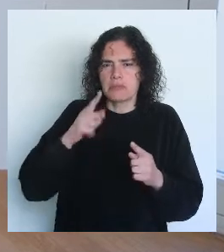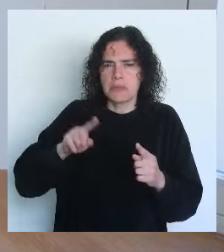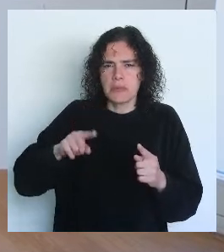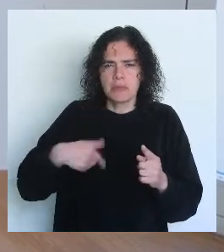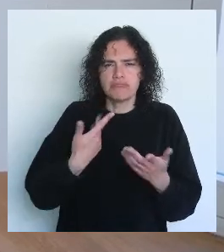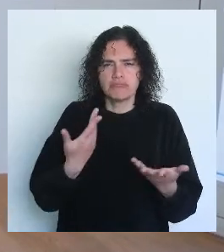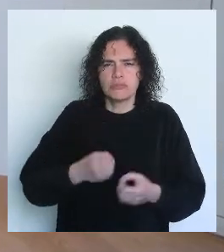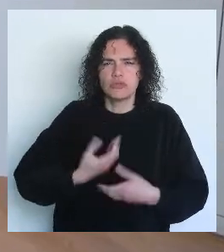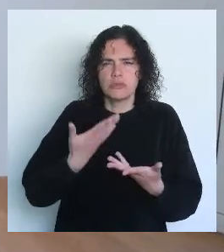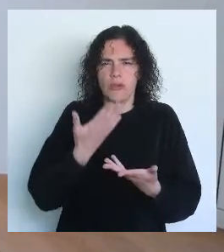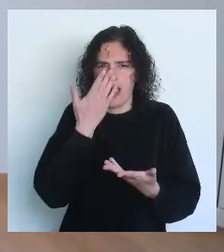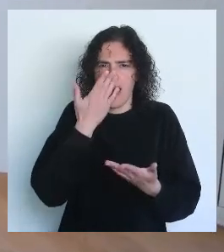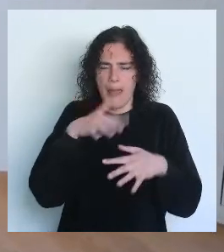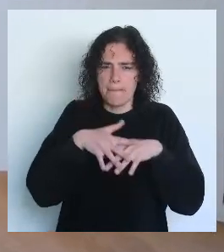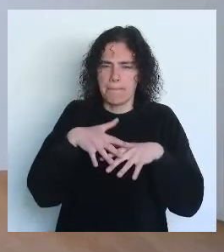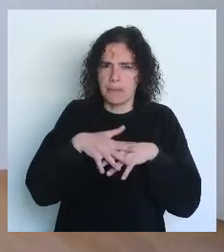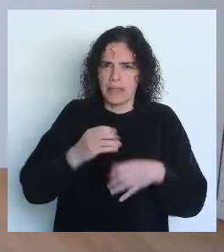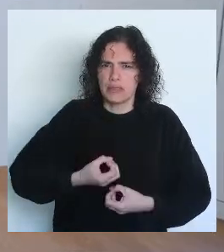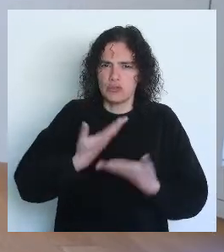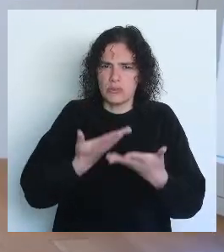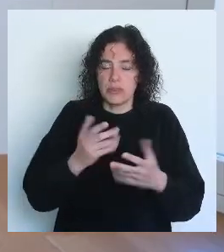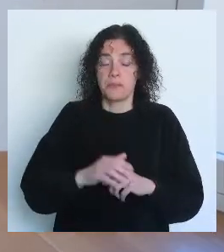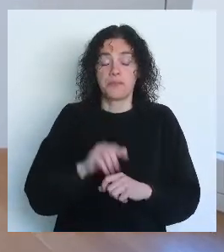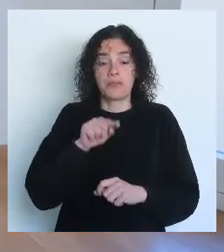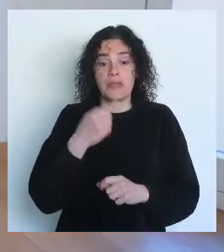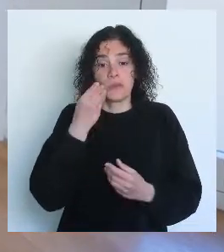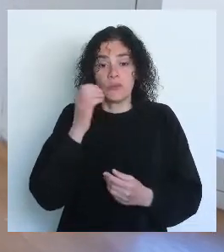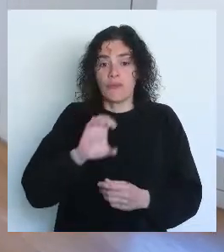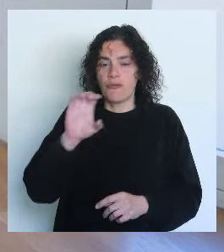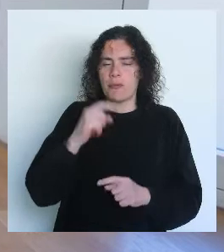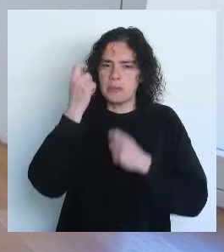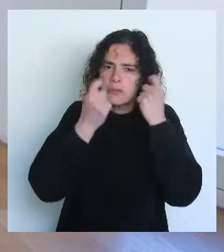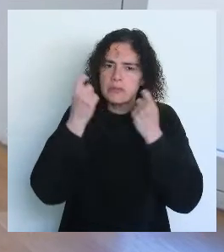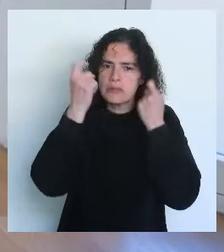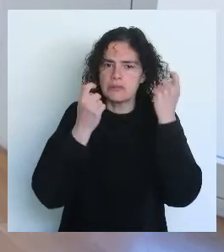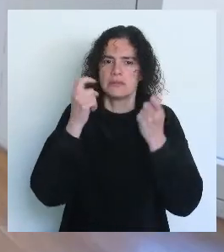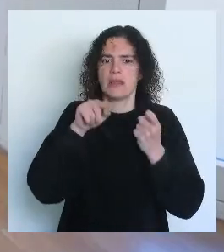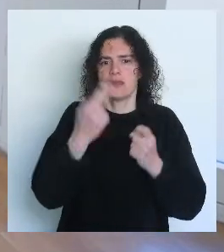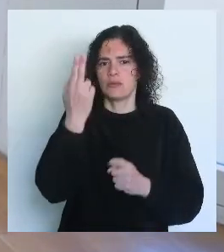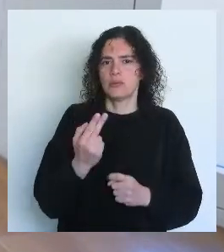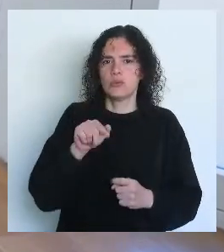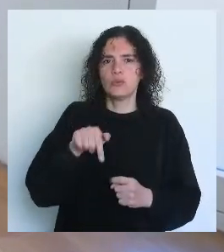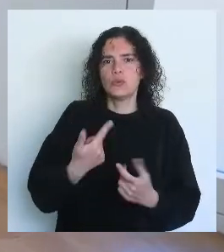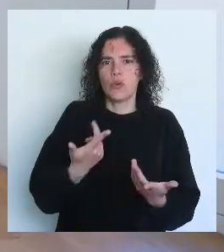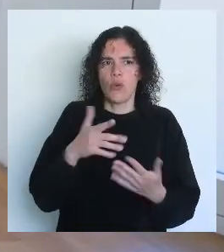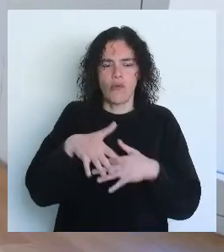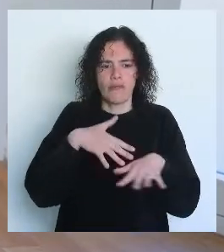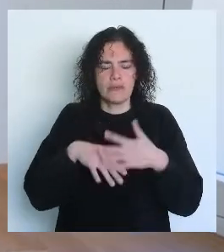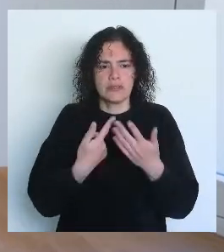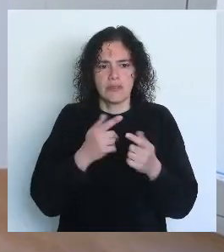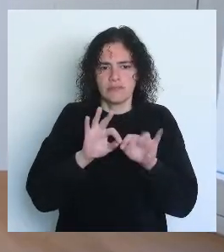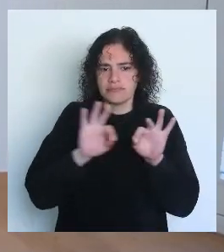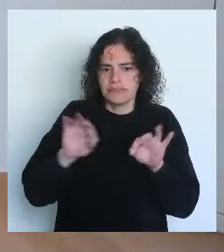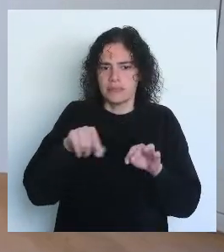systematic expression, almost mathematical expression, a way to think of a painting or